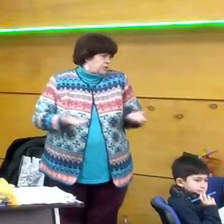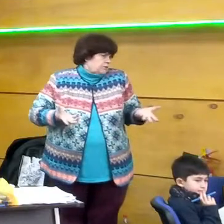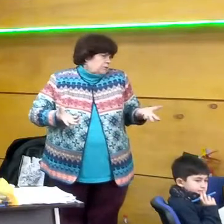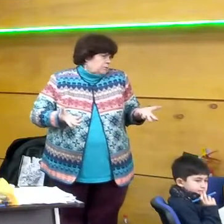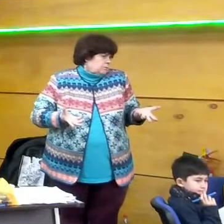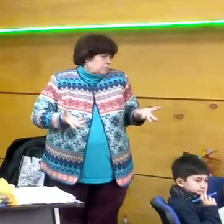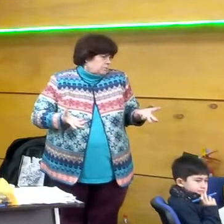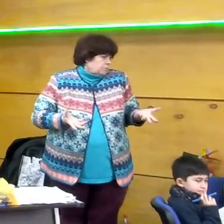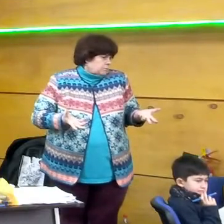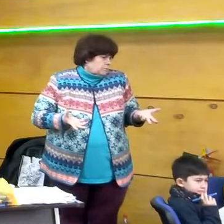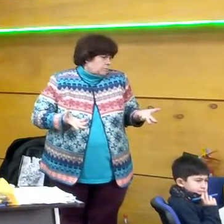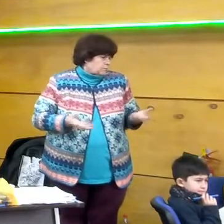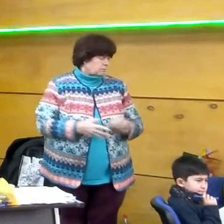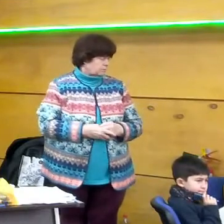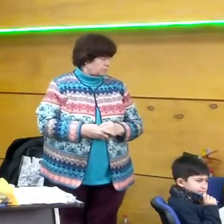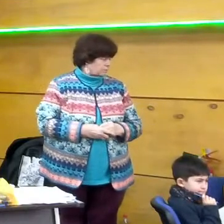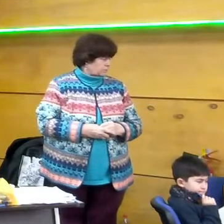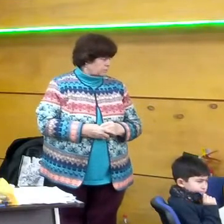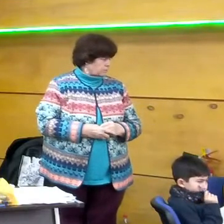Which does it do?